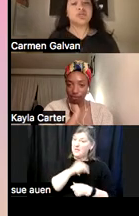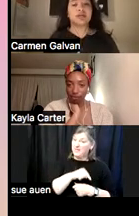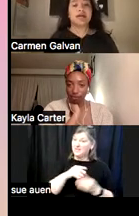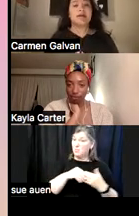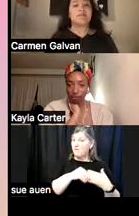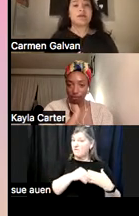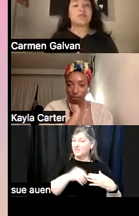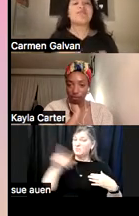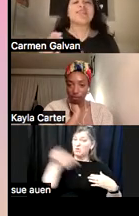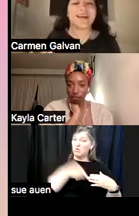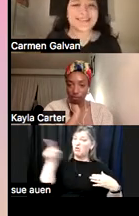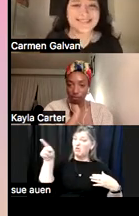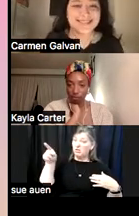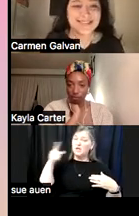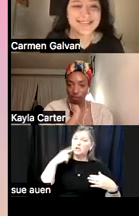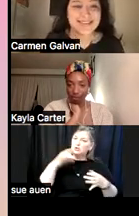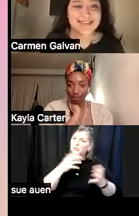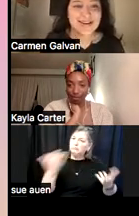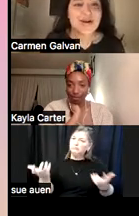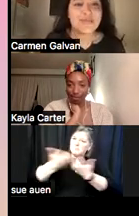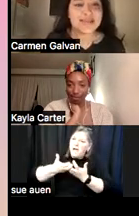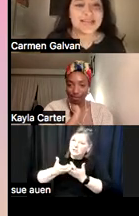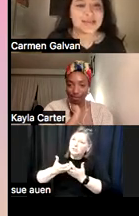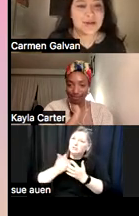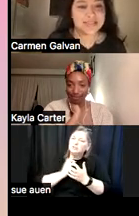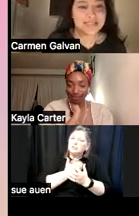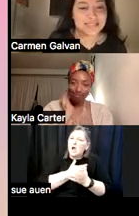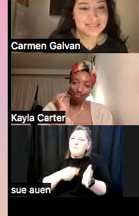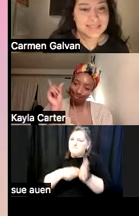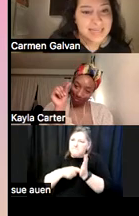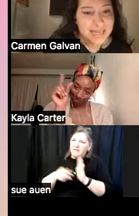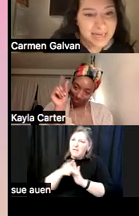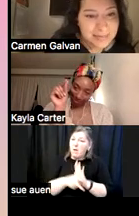to reflect our mandated policies?